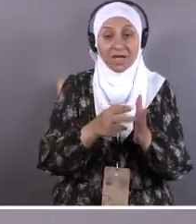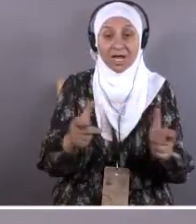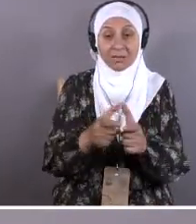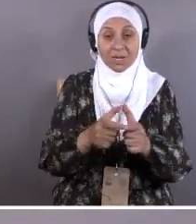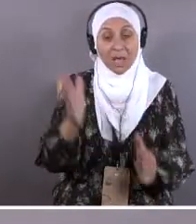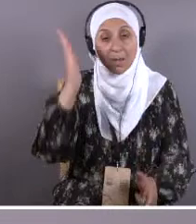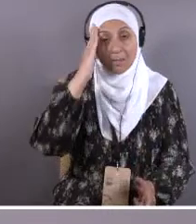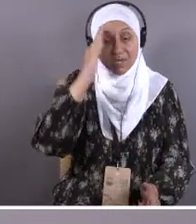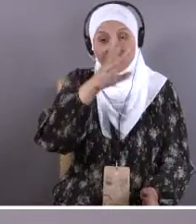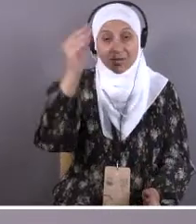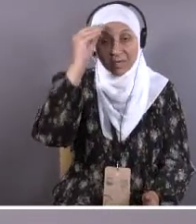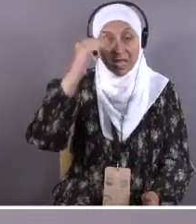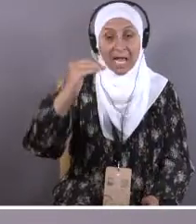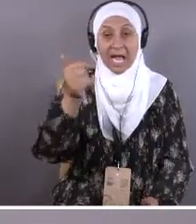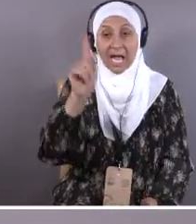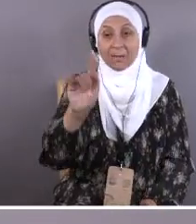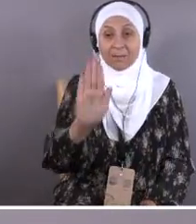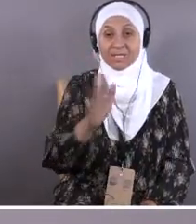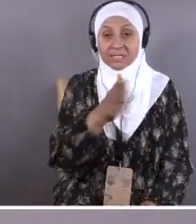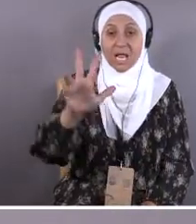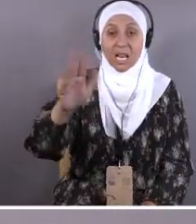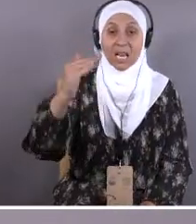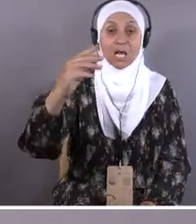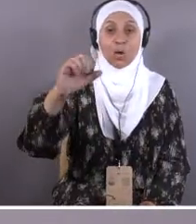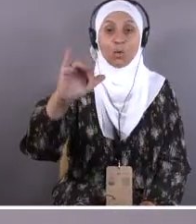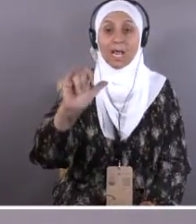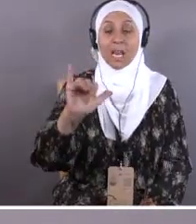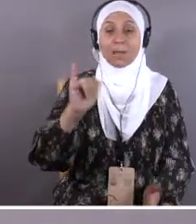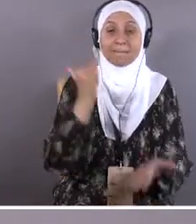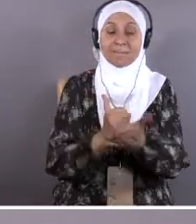Head of External Relations at Qatar Foundation,